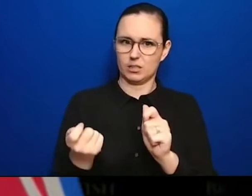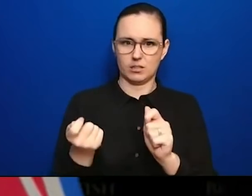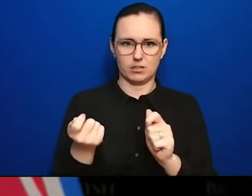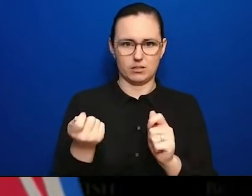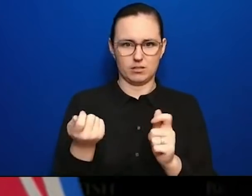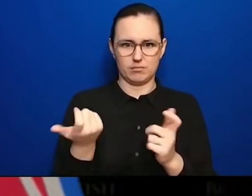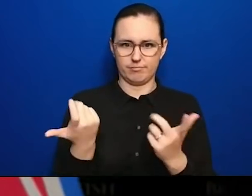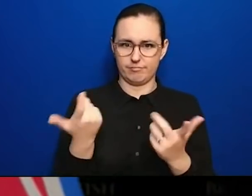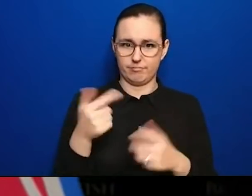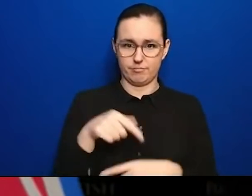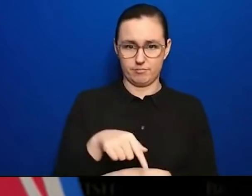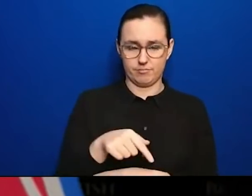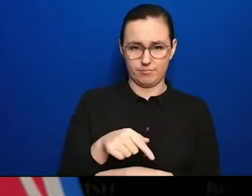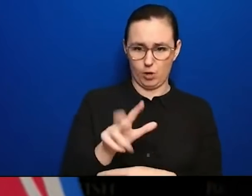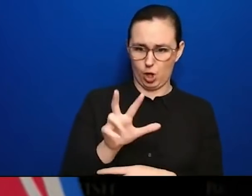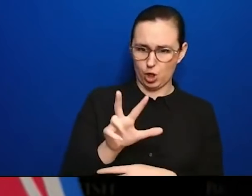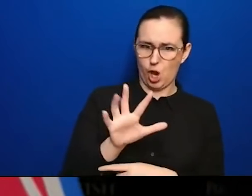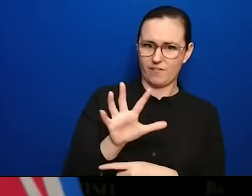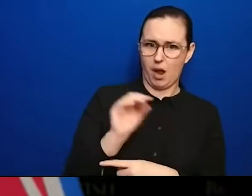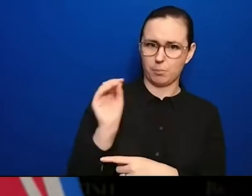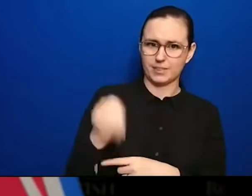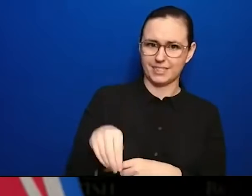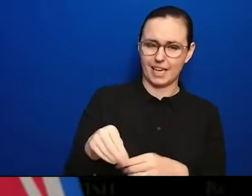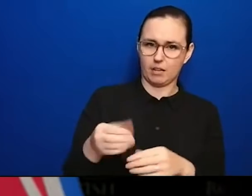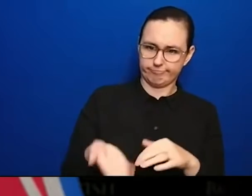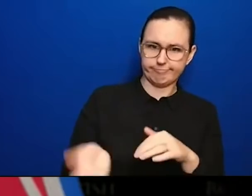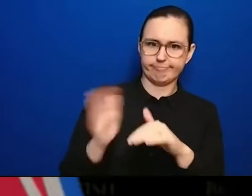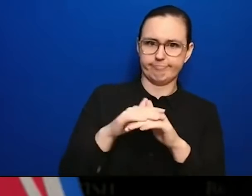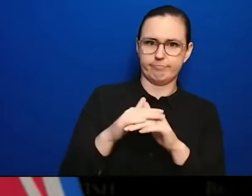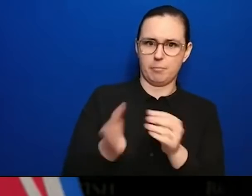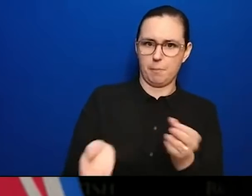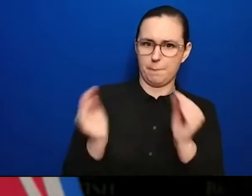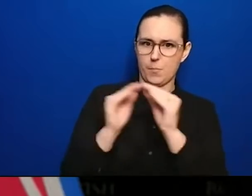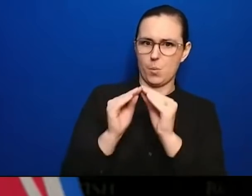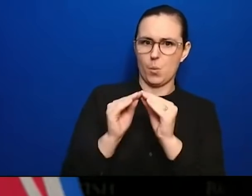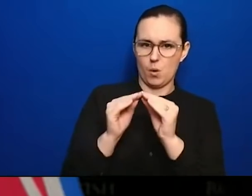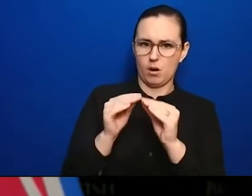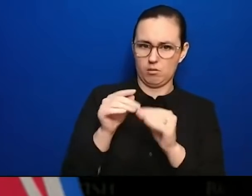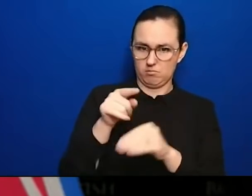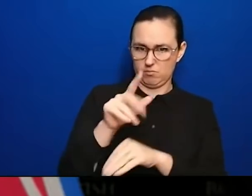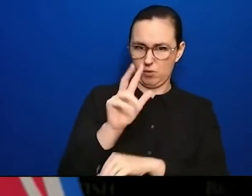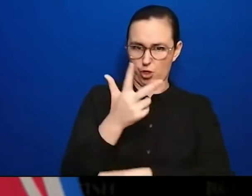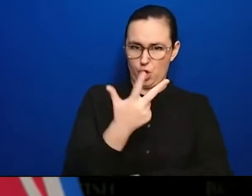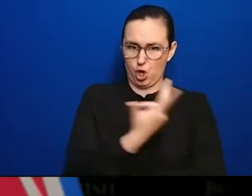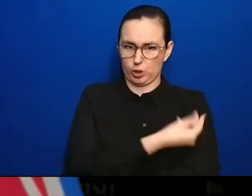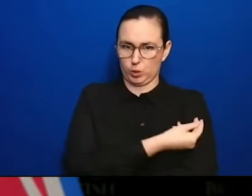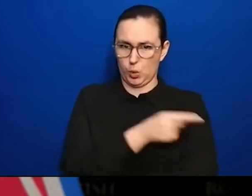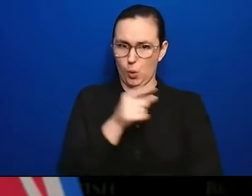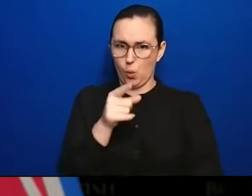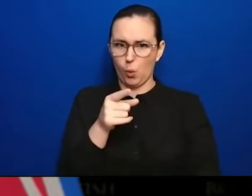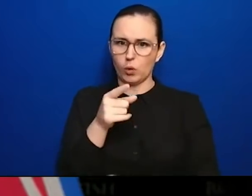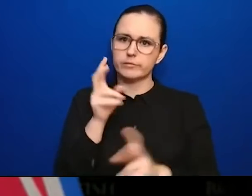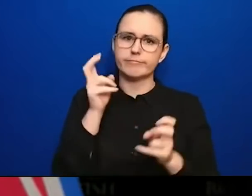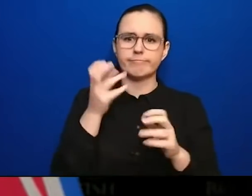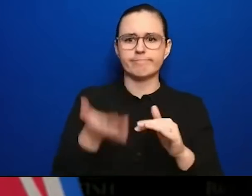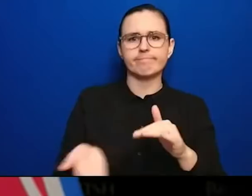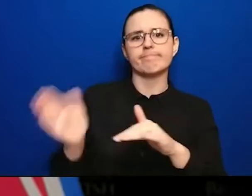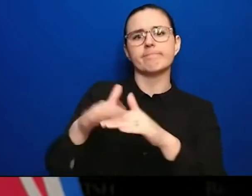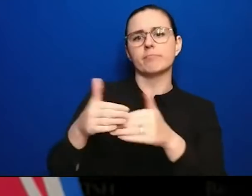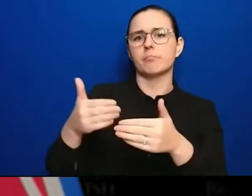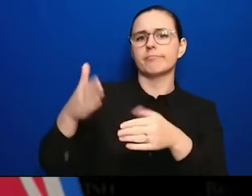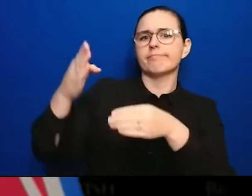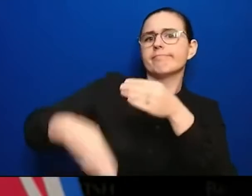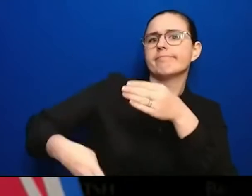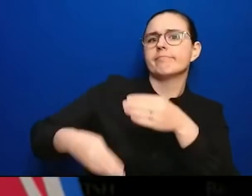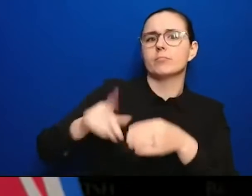effective protection against COVID-19. And that is the intention of the program. That is what we're doing with the program. So the